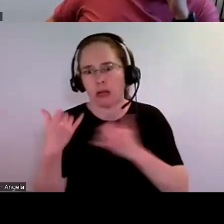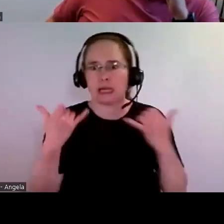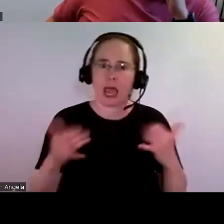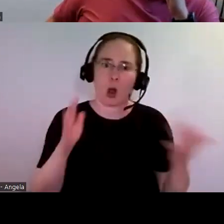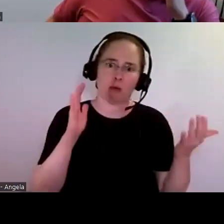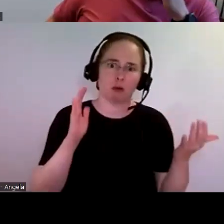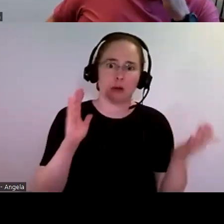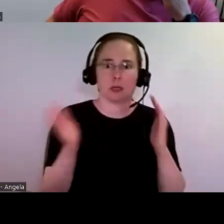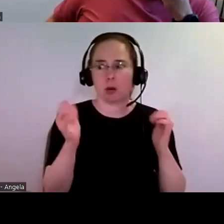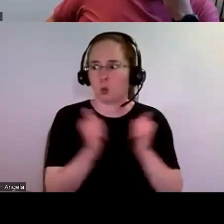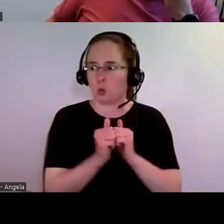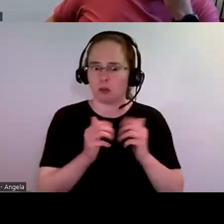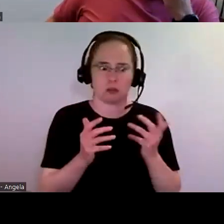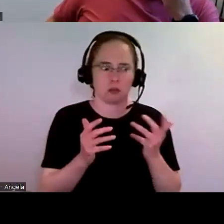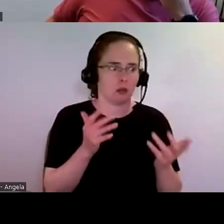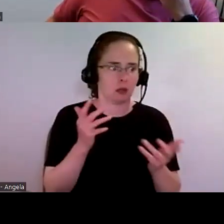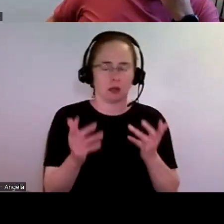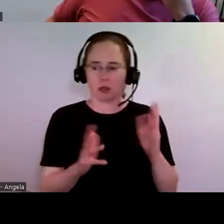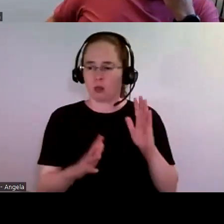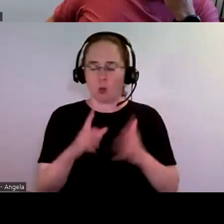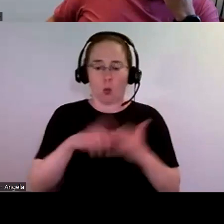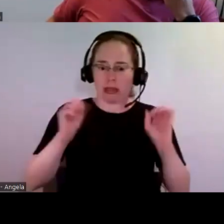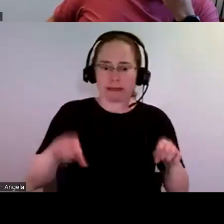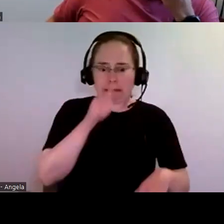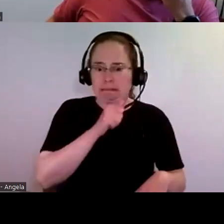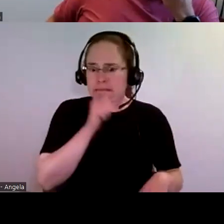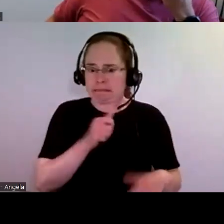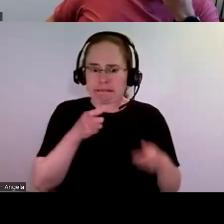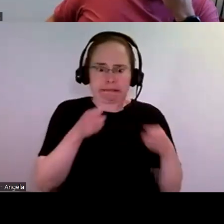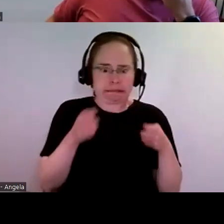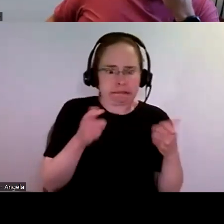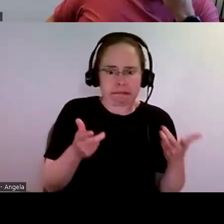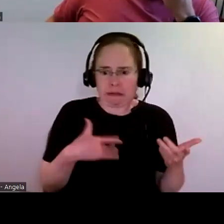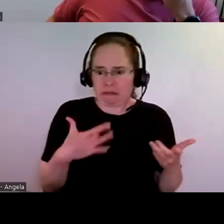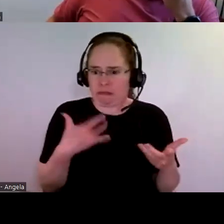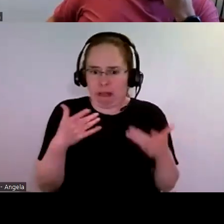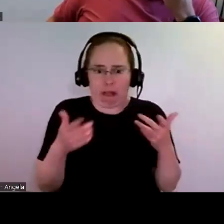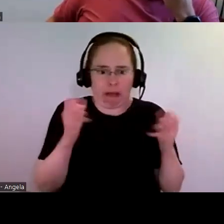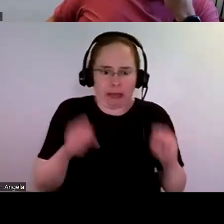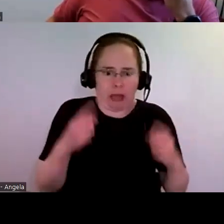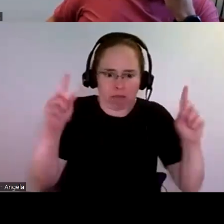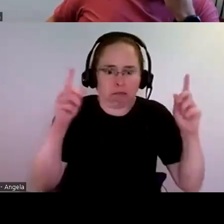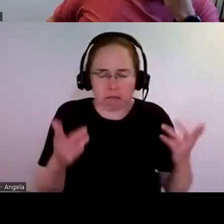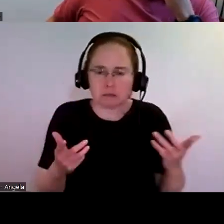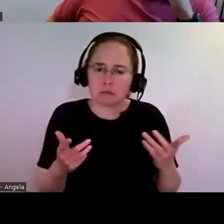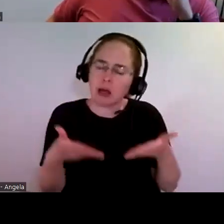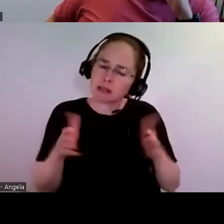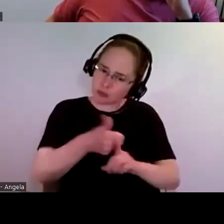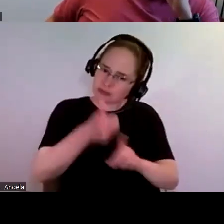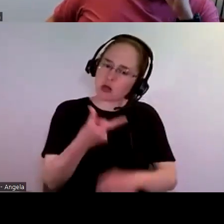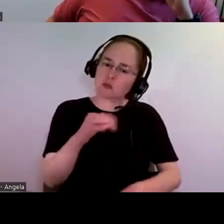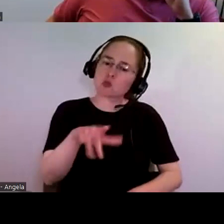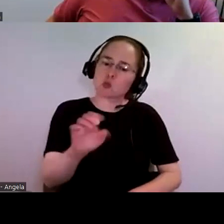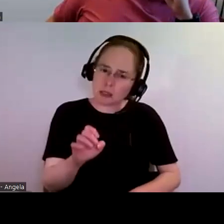they themselves can really successfully feel like they're in control of. So giving themselves